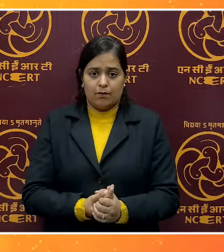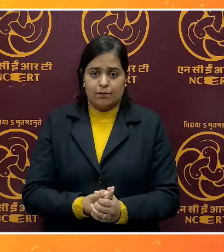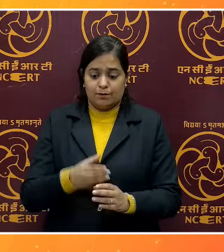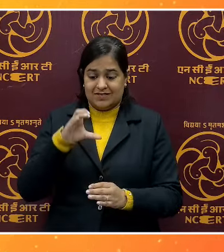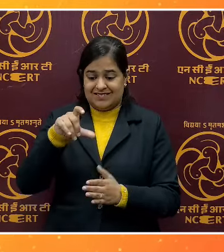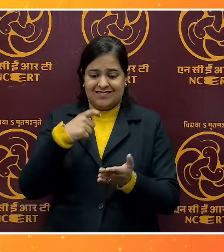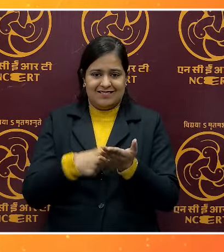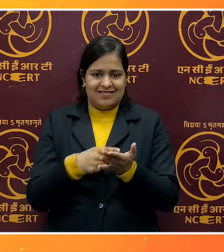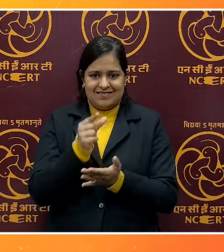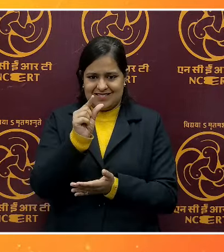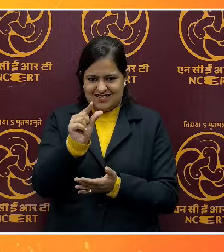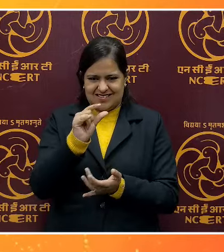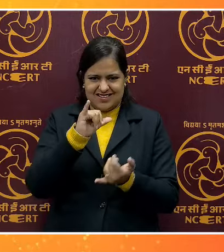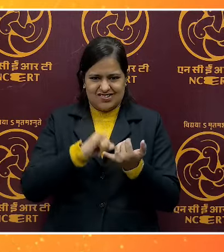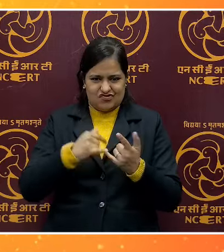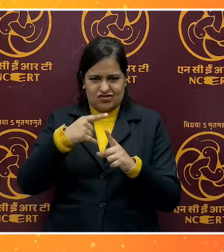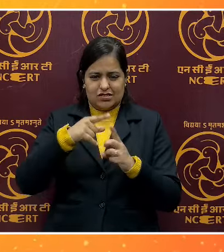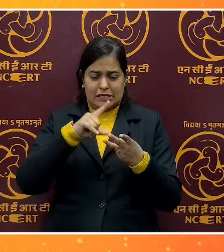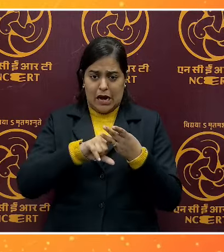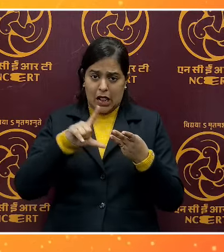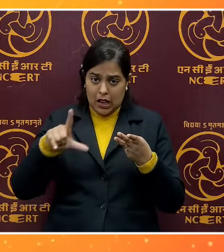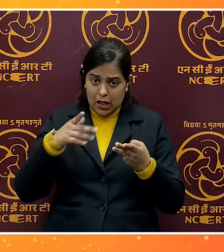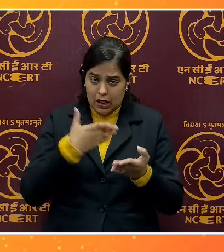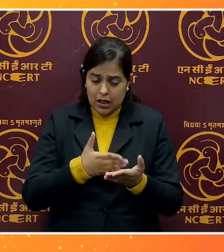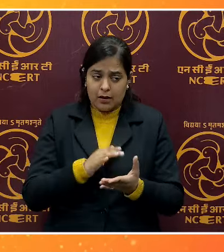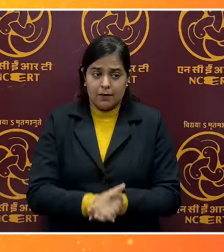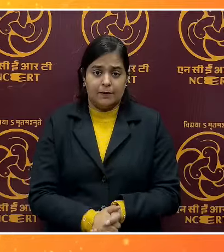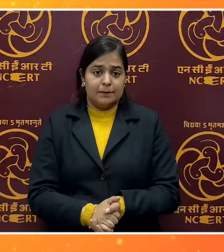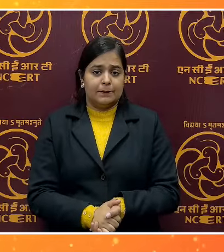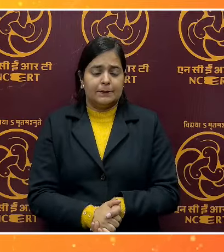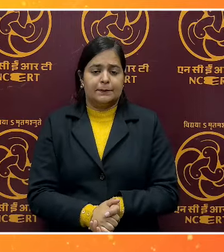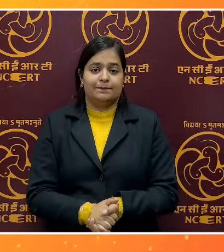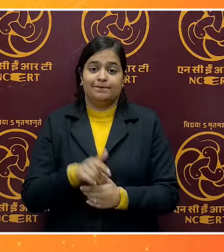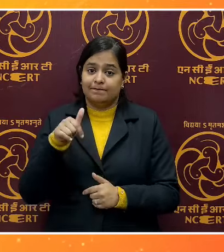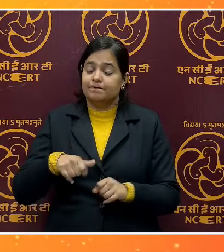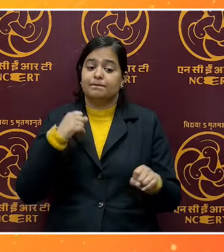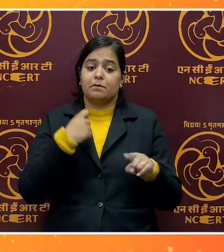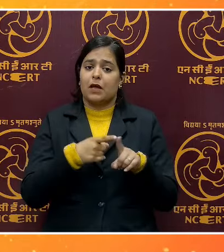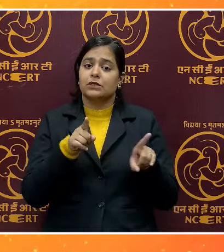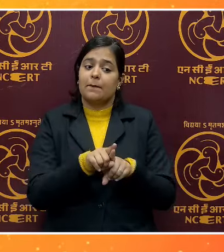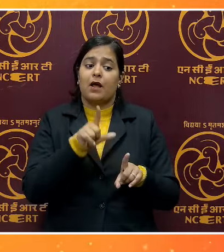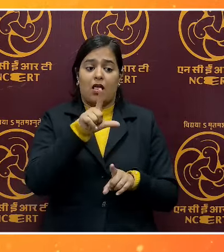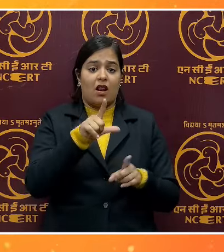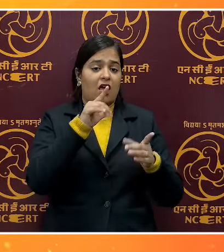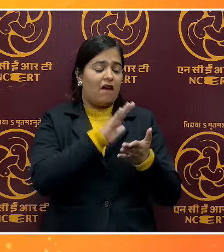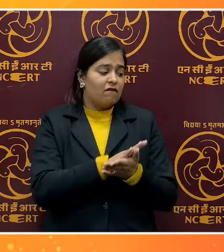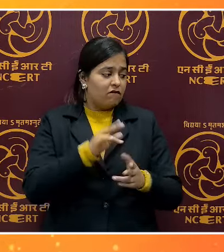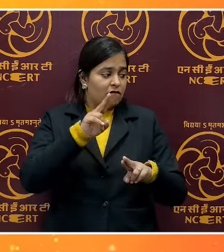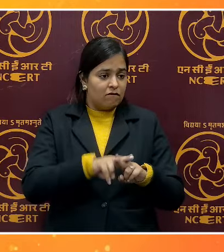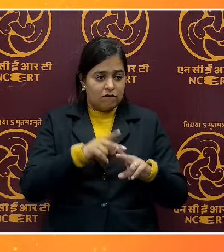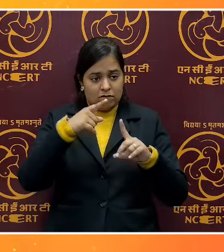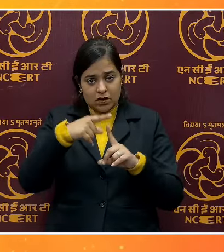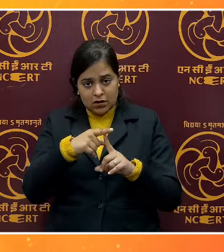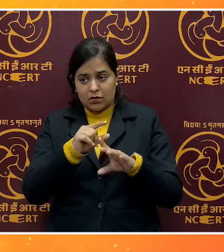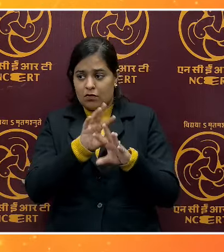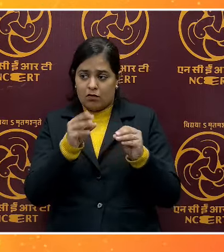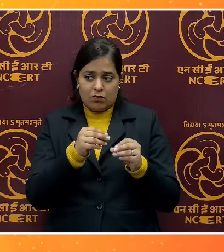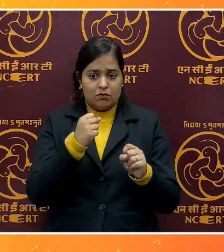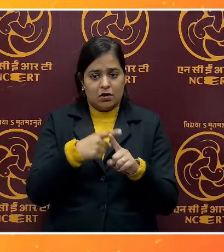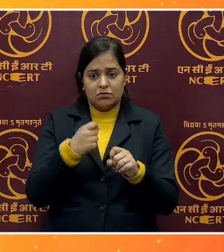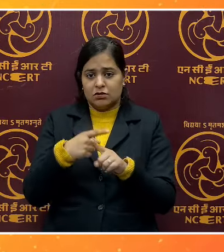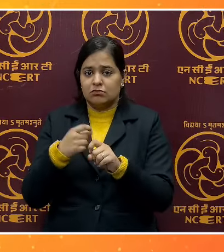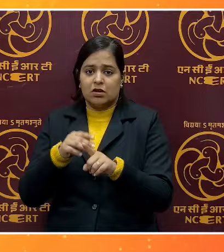crystal field theory of coordination compounds. That is also related with the like LFT ligand field theory of coordination